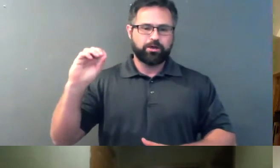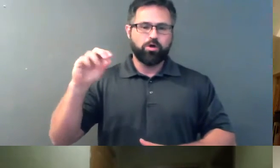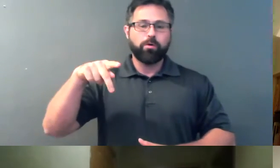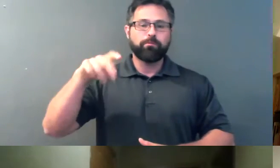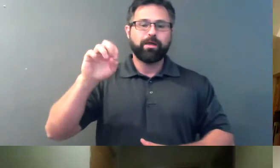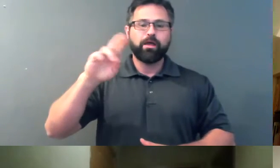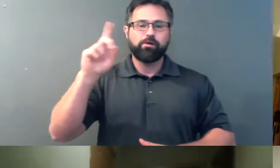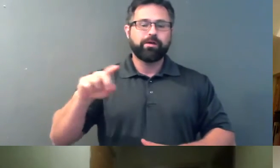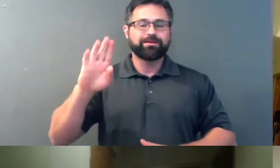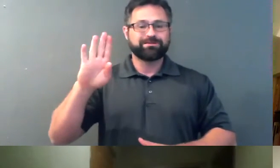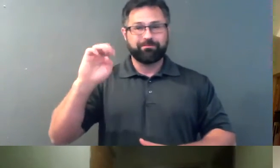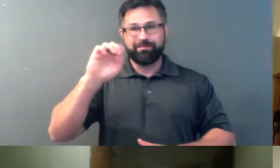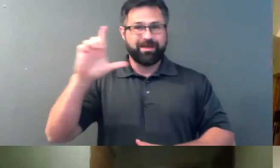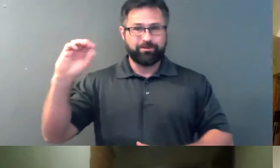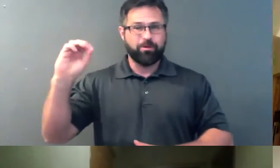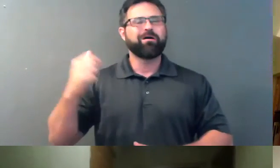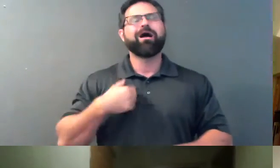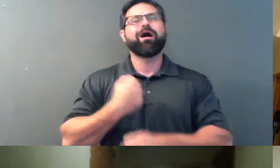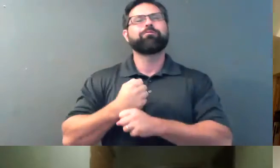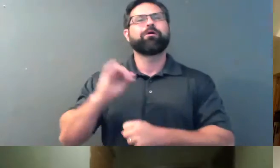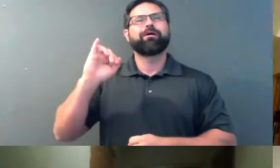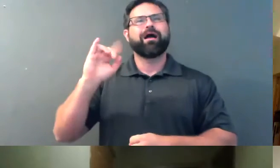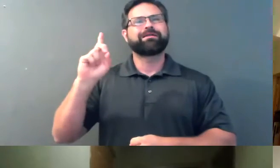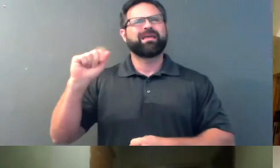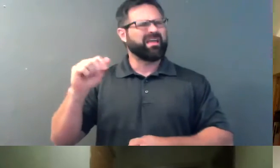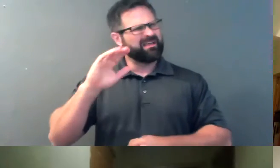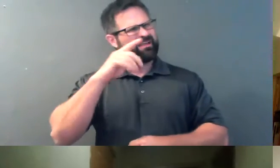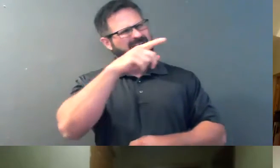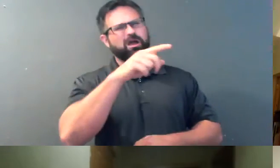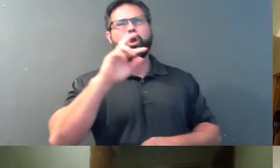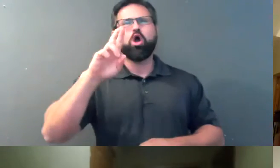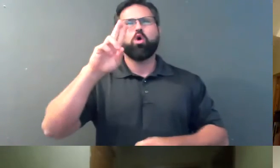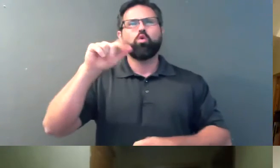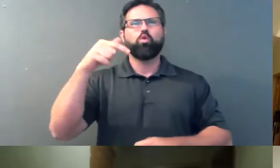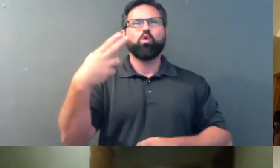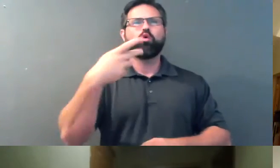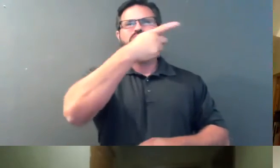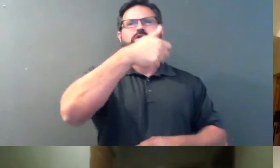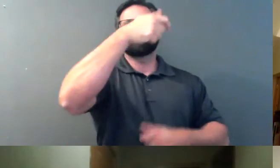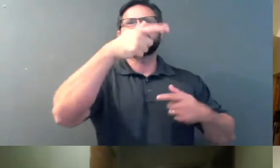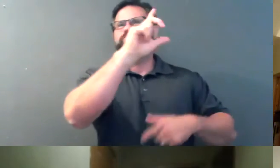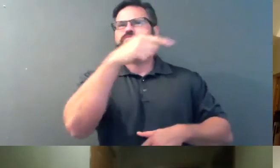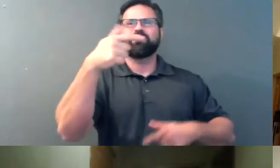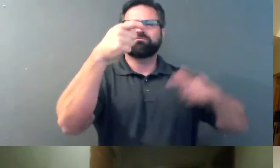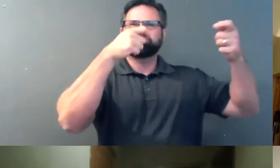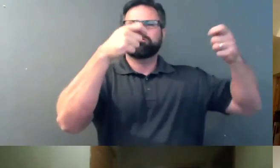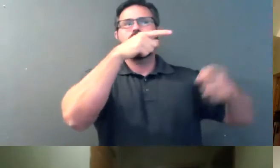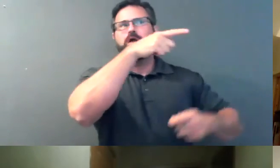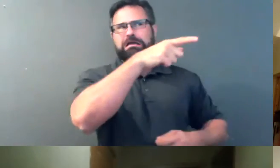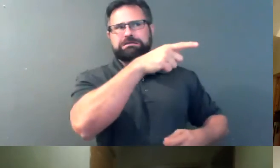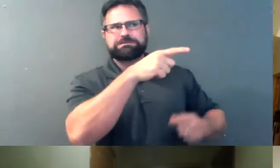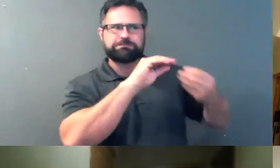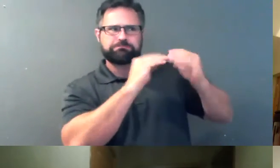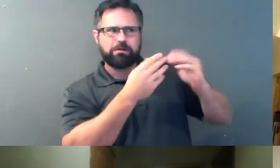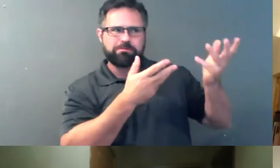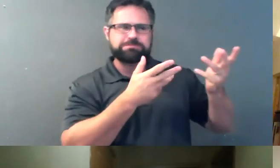that our first vice chair had an issue with her connection. We will see if he can, we will